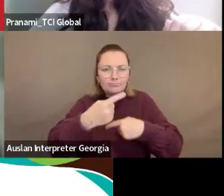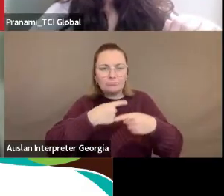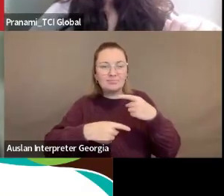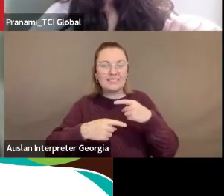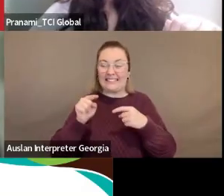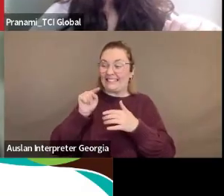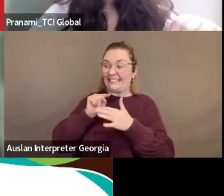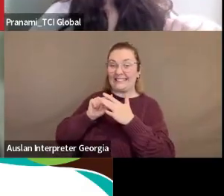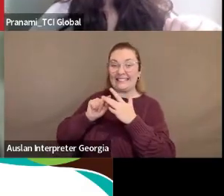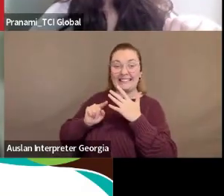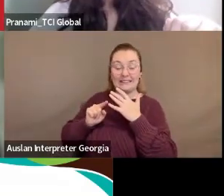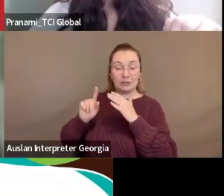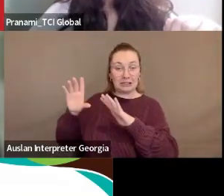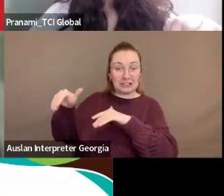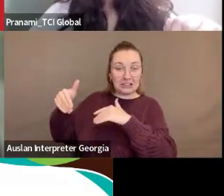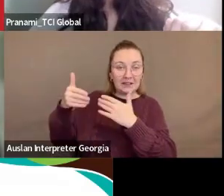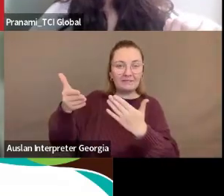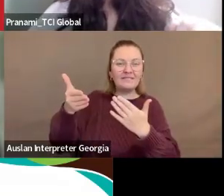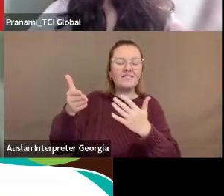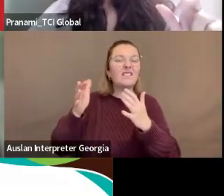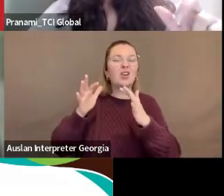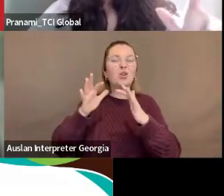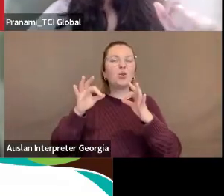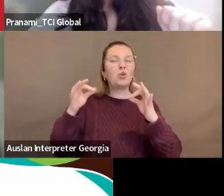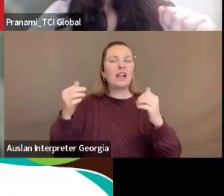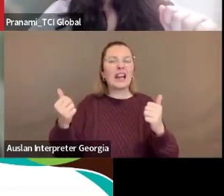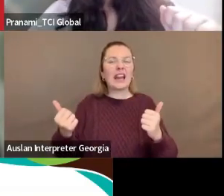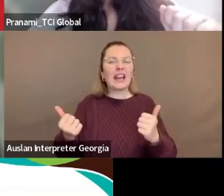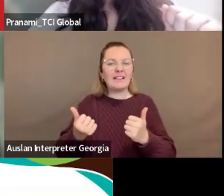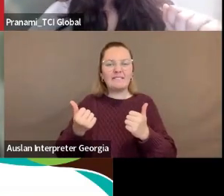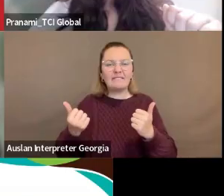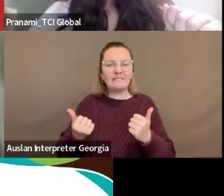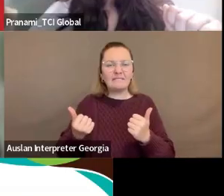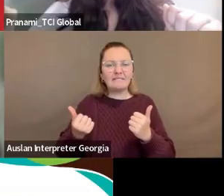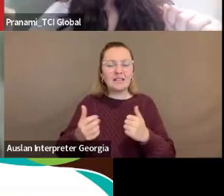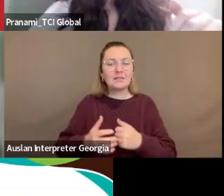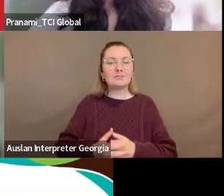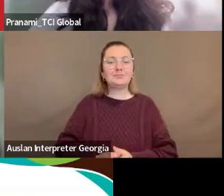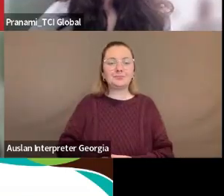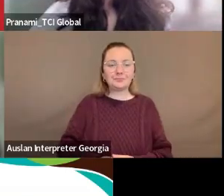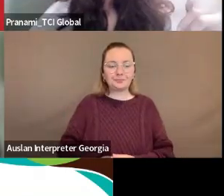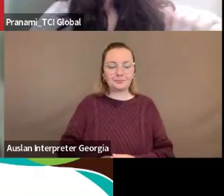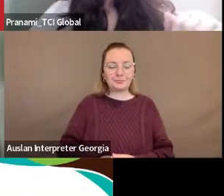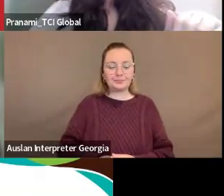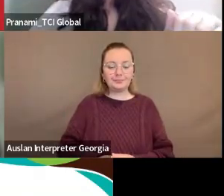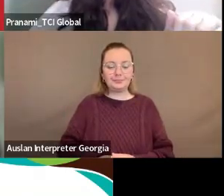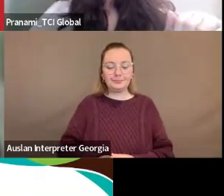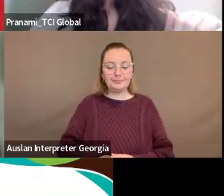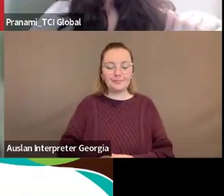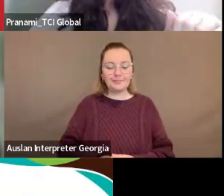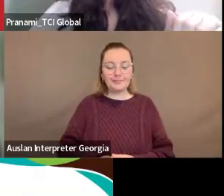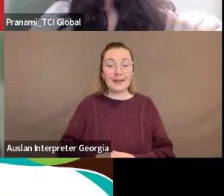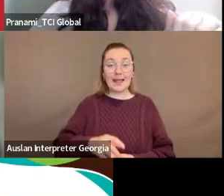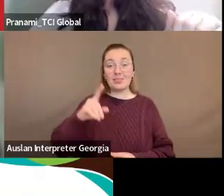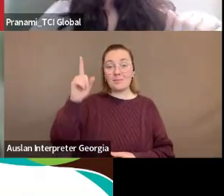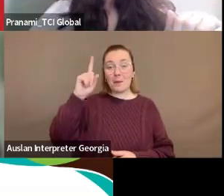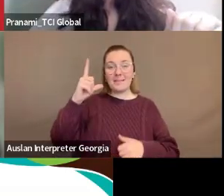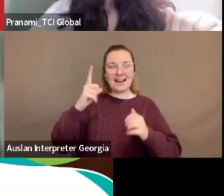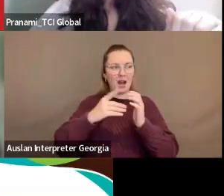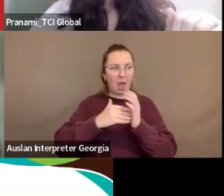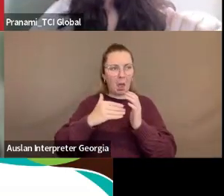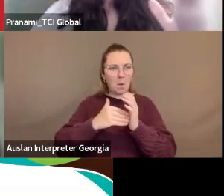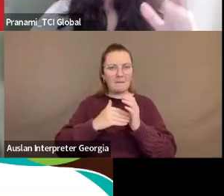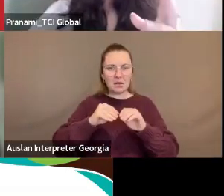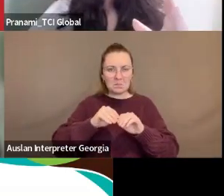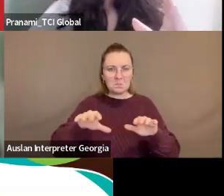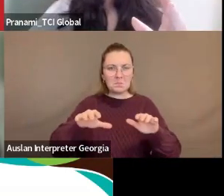These measures are not enough. There's another aspect that's gaining momentum now, which is that